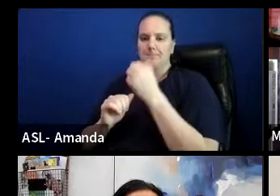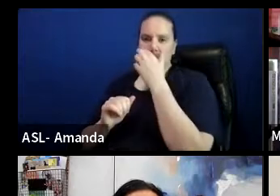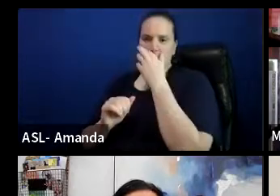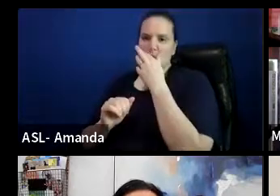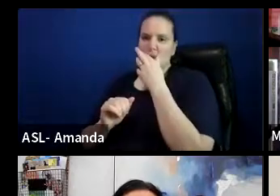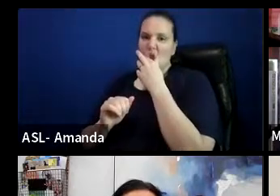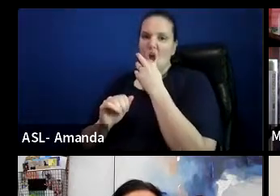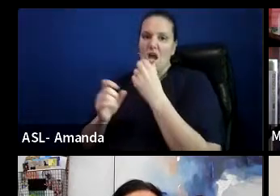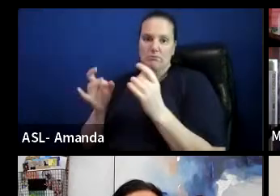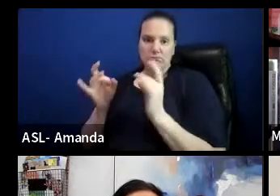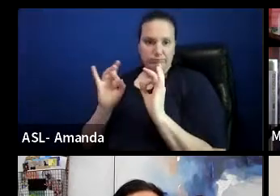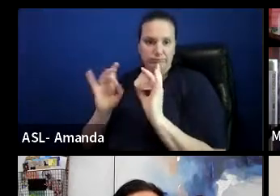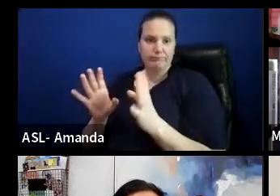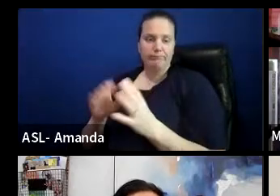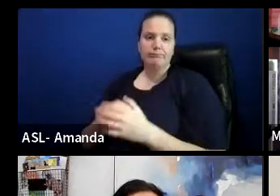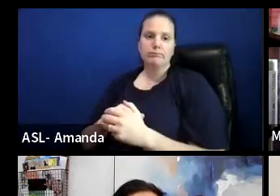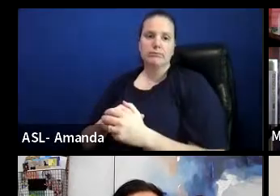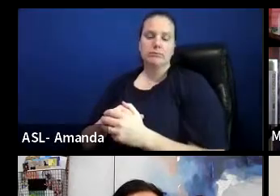devastating